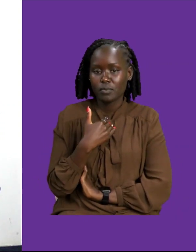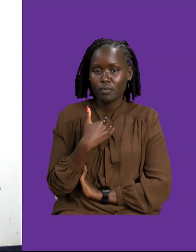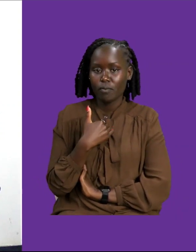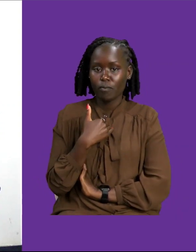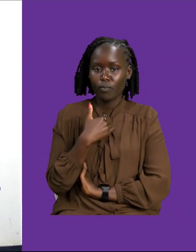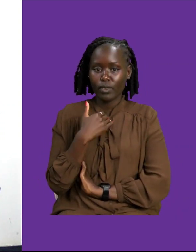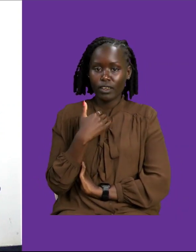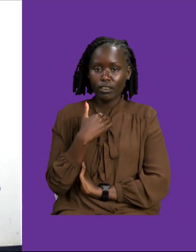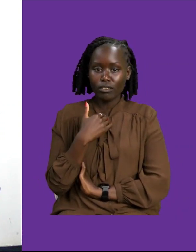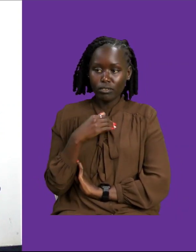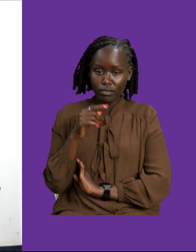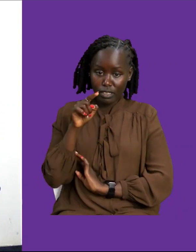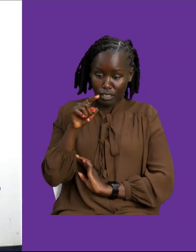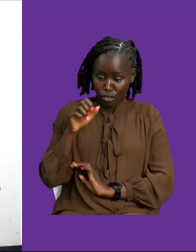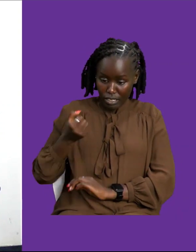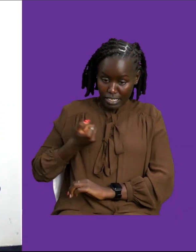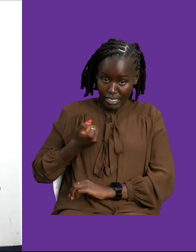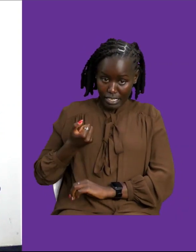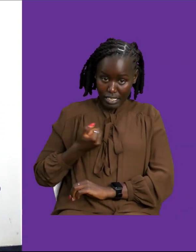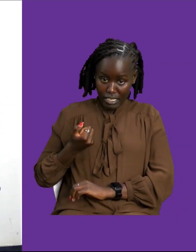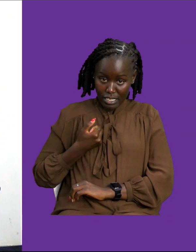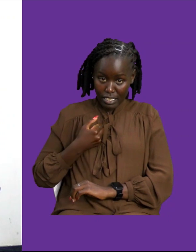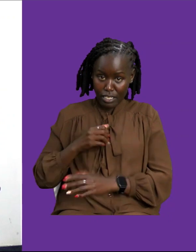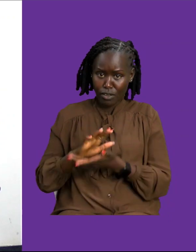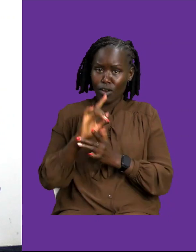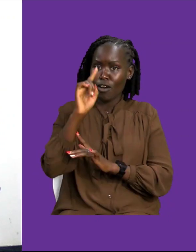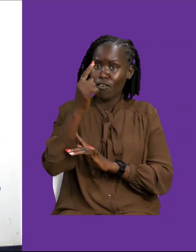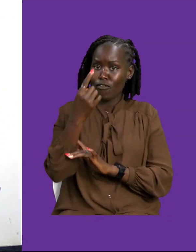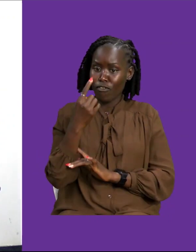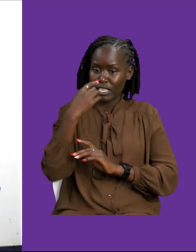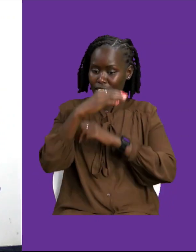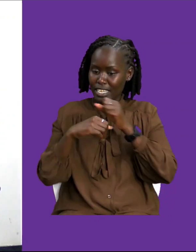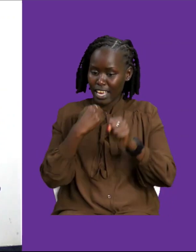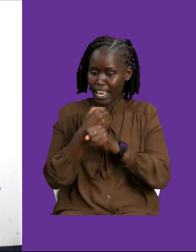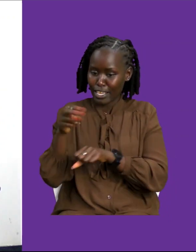And apparently those ladies were just going after first years to use up their money.